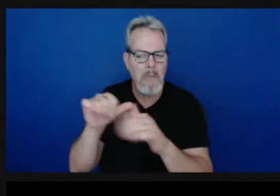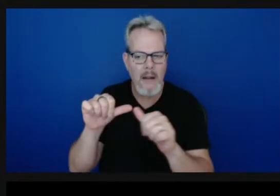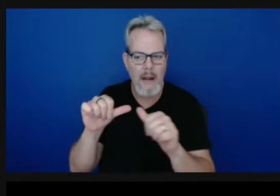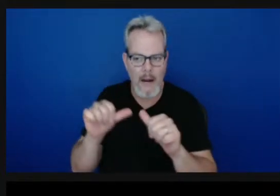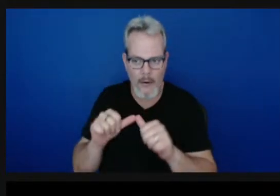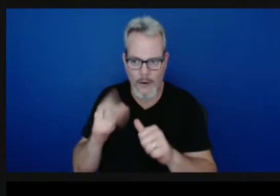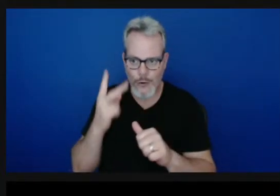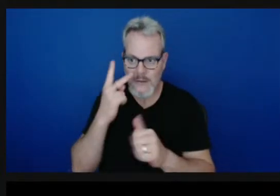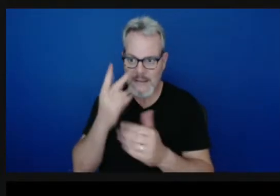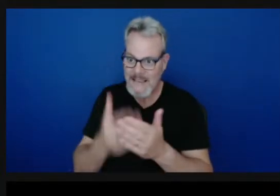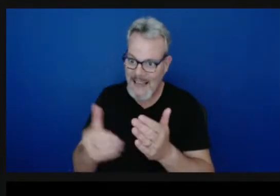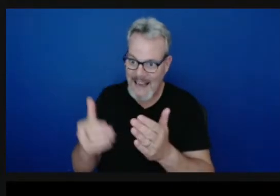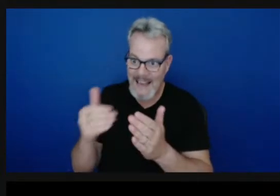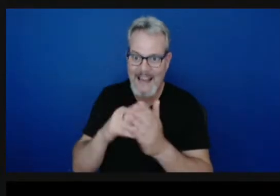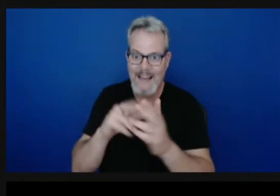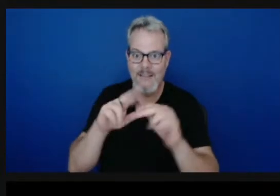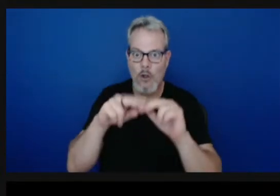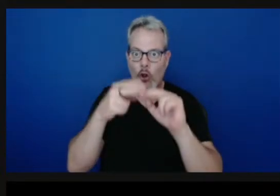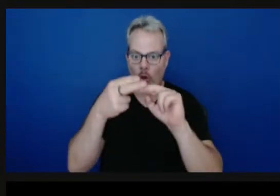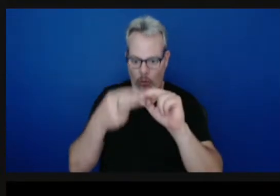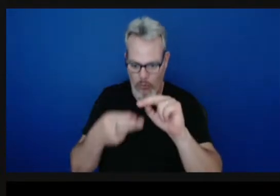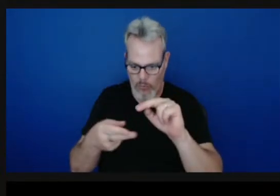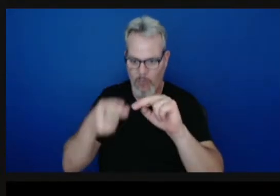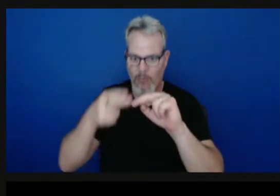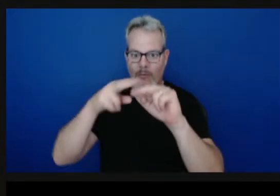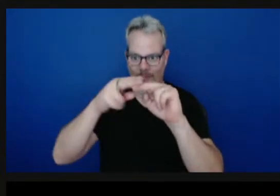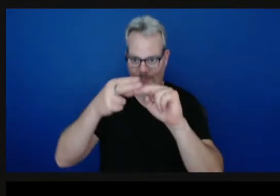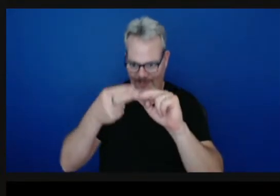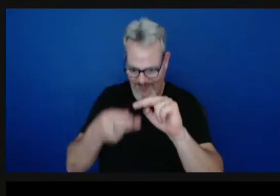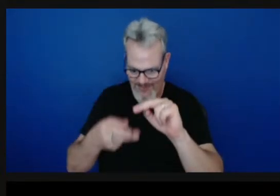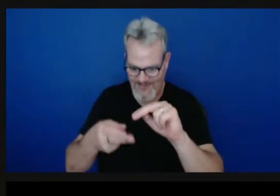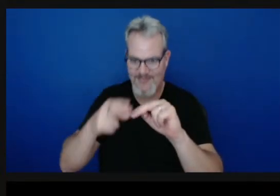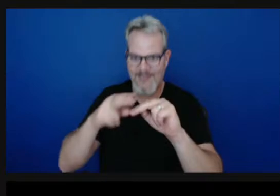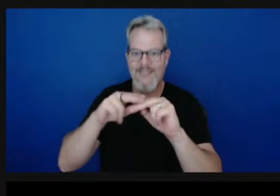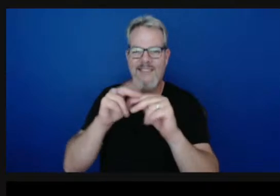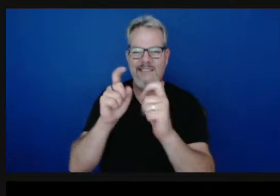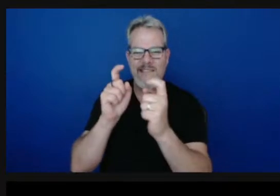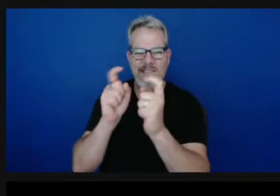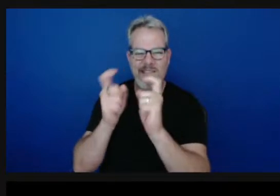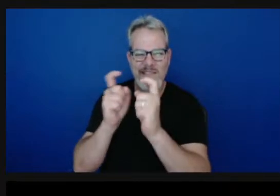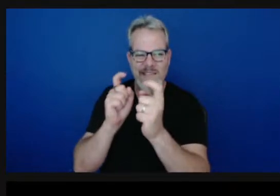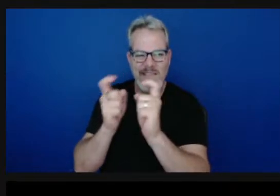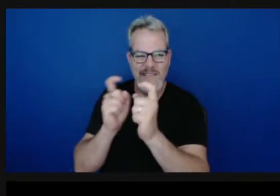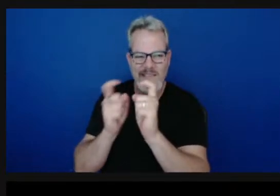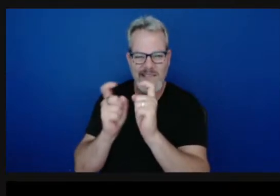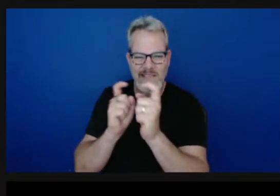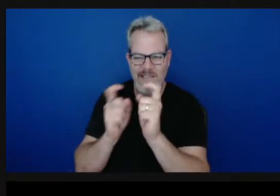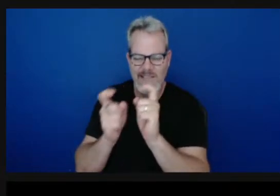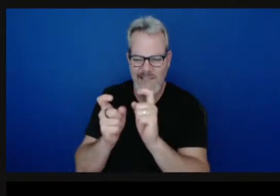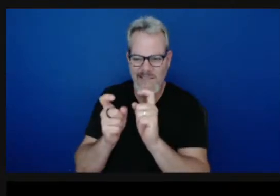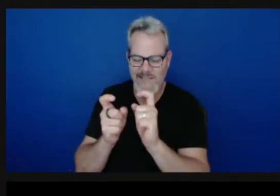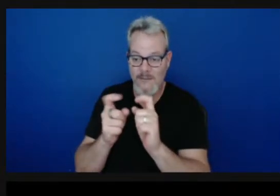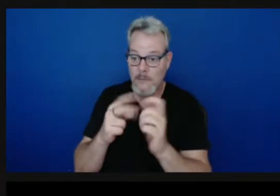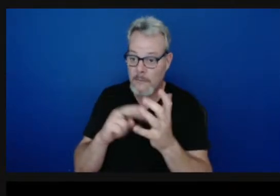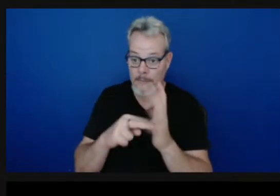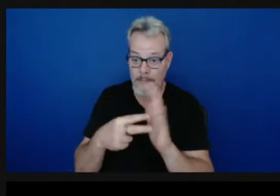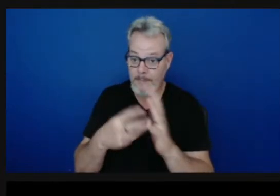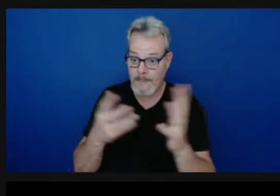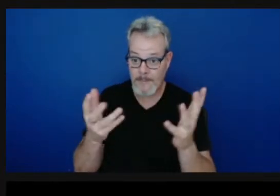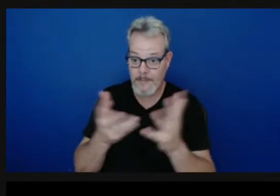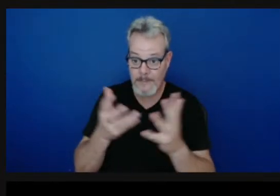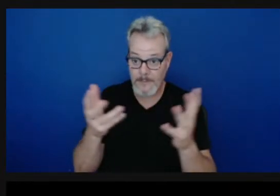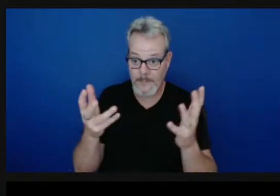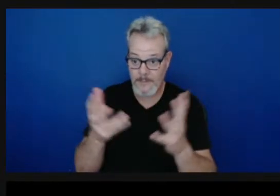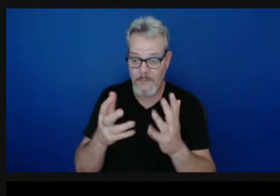case, it's come back down. You still see that pattern of climb. Maybe you see some wiggle coming in through here, but so certainly that the